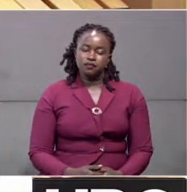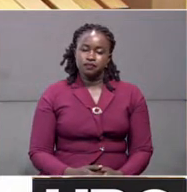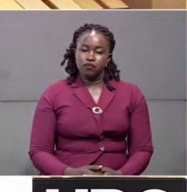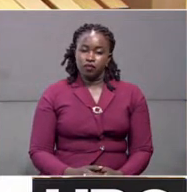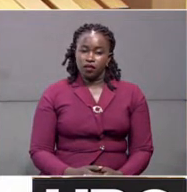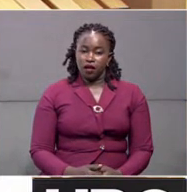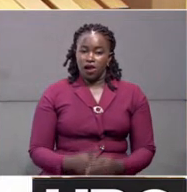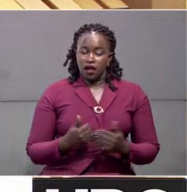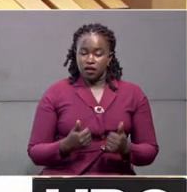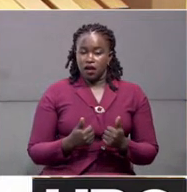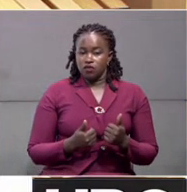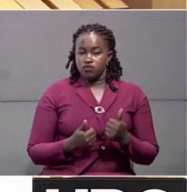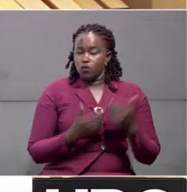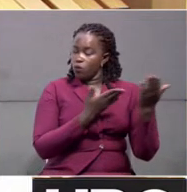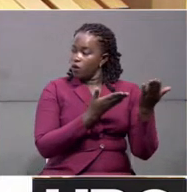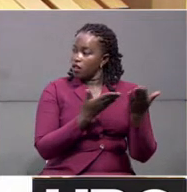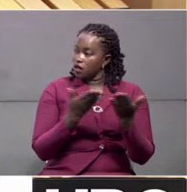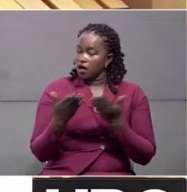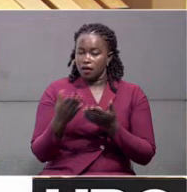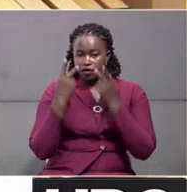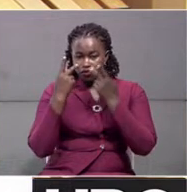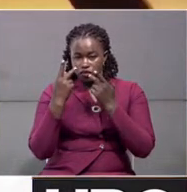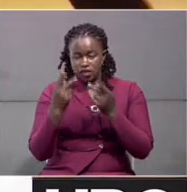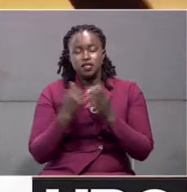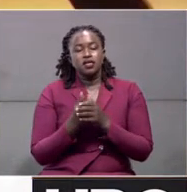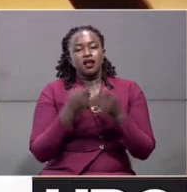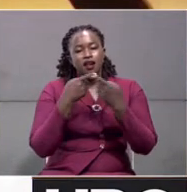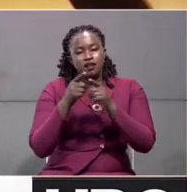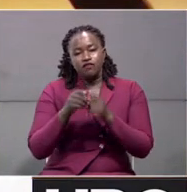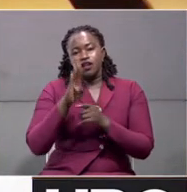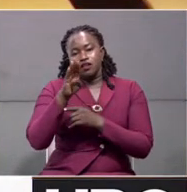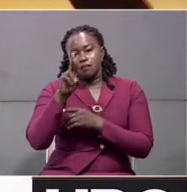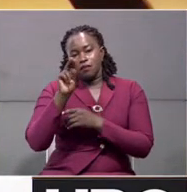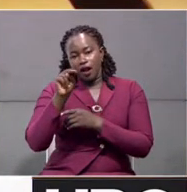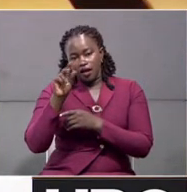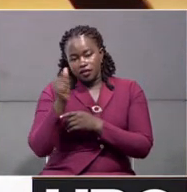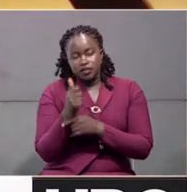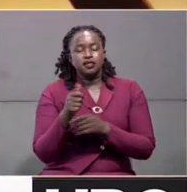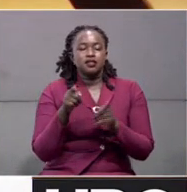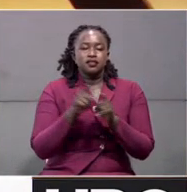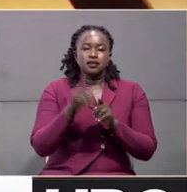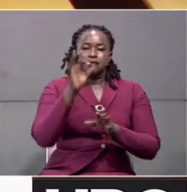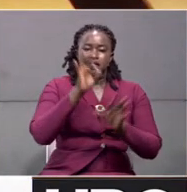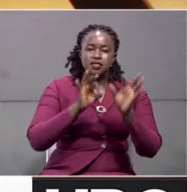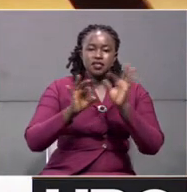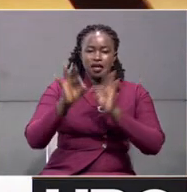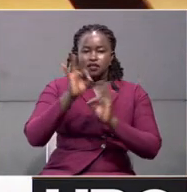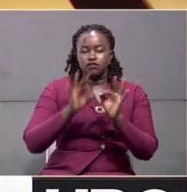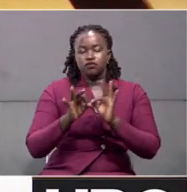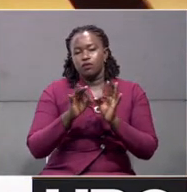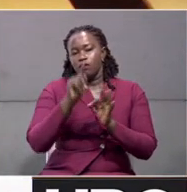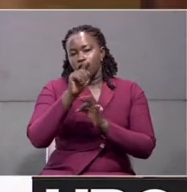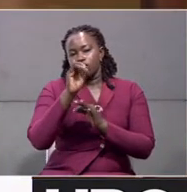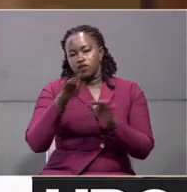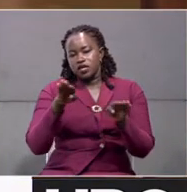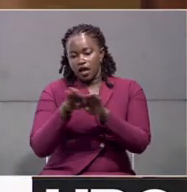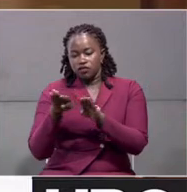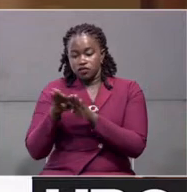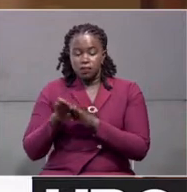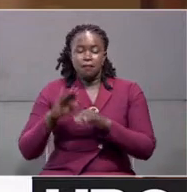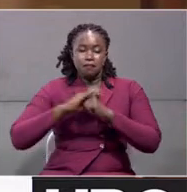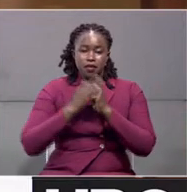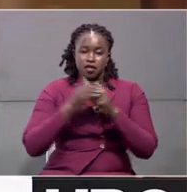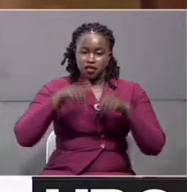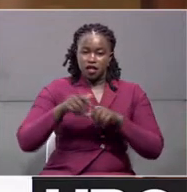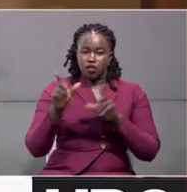Welcoming to the eye are various brands and designs of tiles manufactured locally